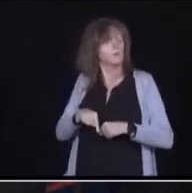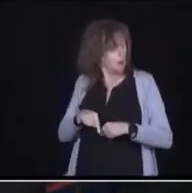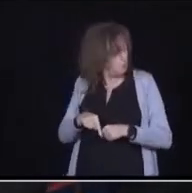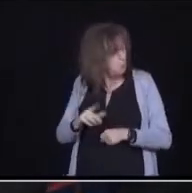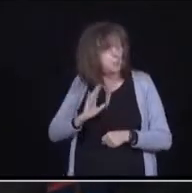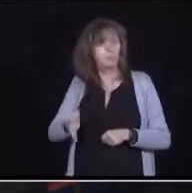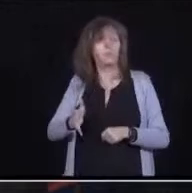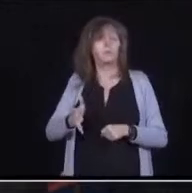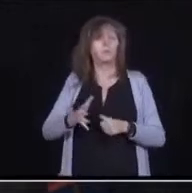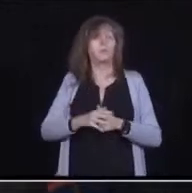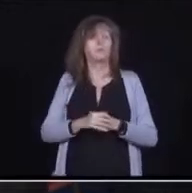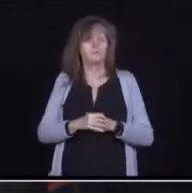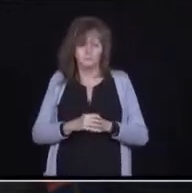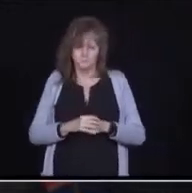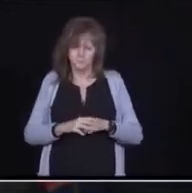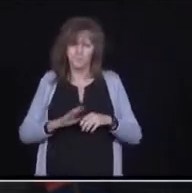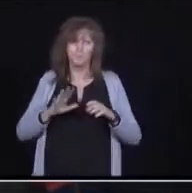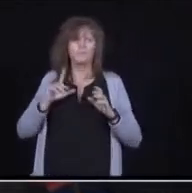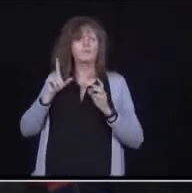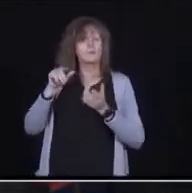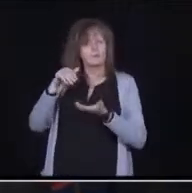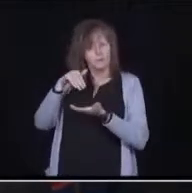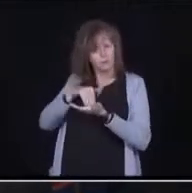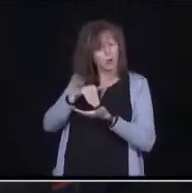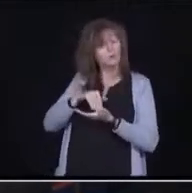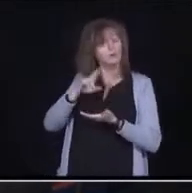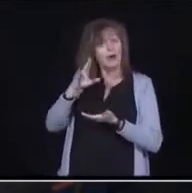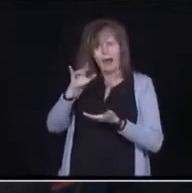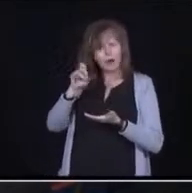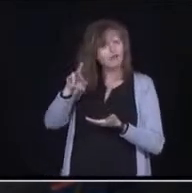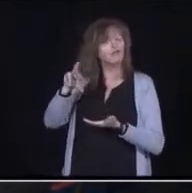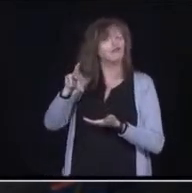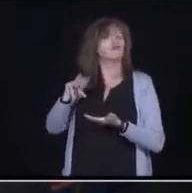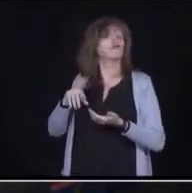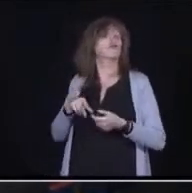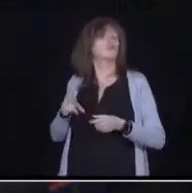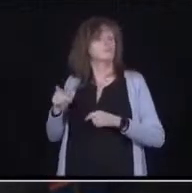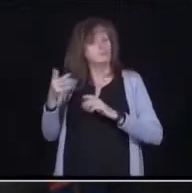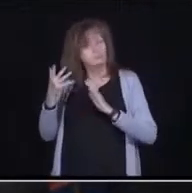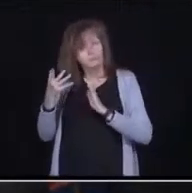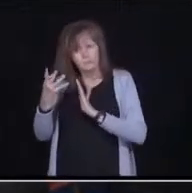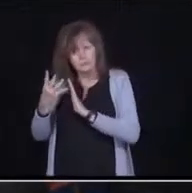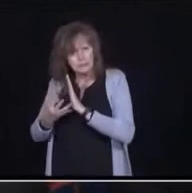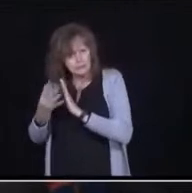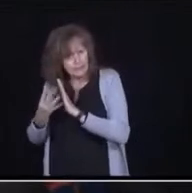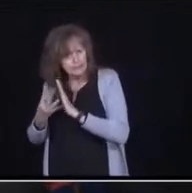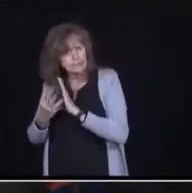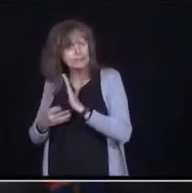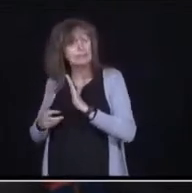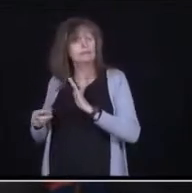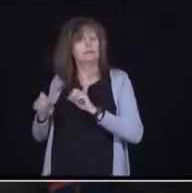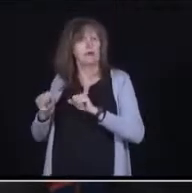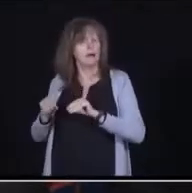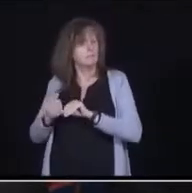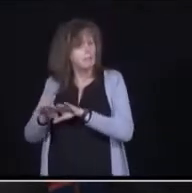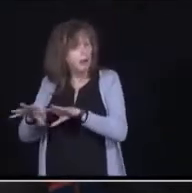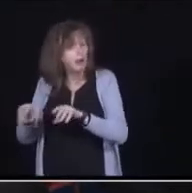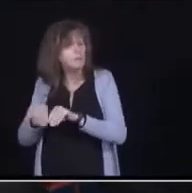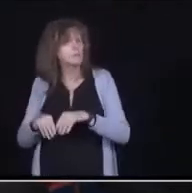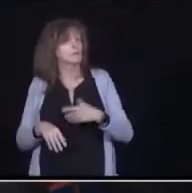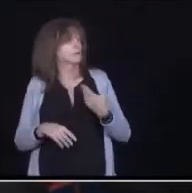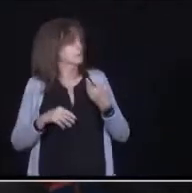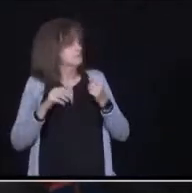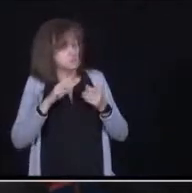Heyer. He's heading up all the testing, or outbreaks, I should say. So I'd like to get his opinion on color